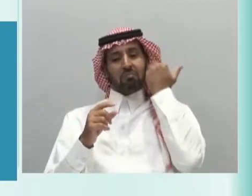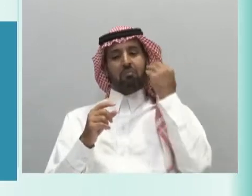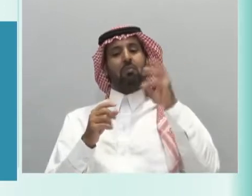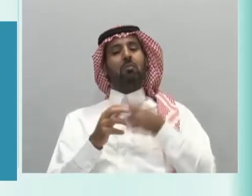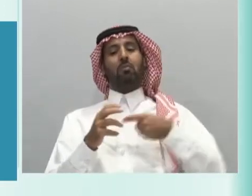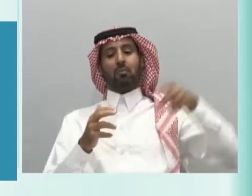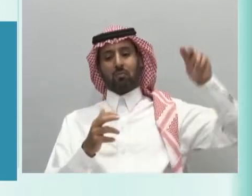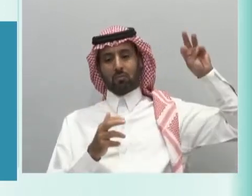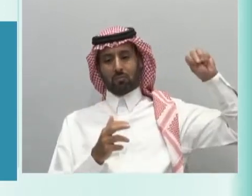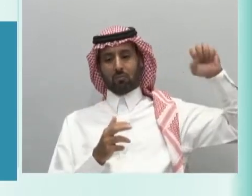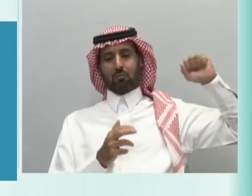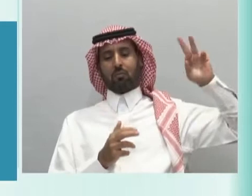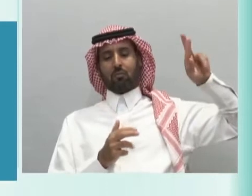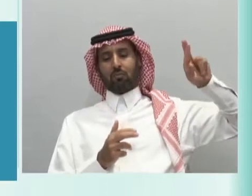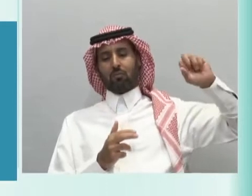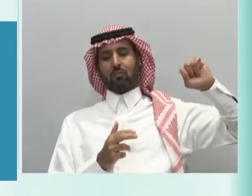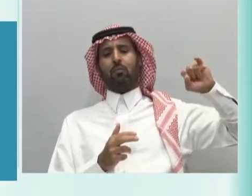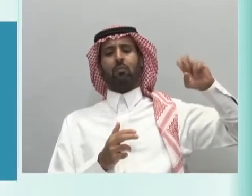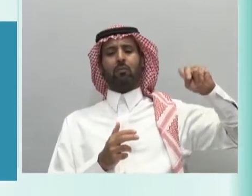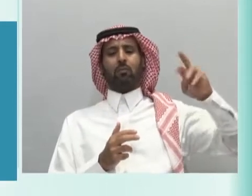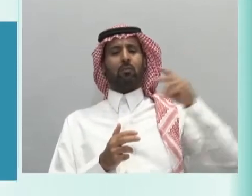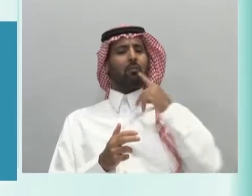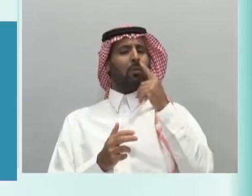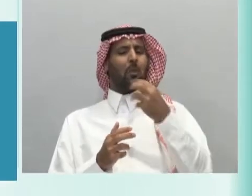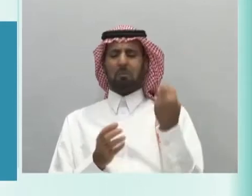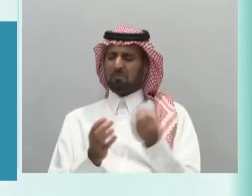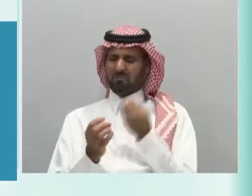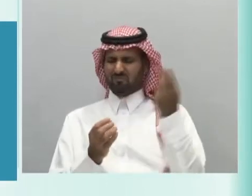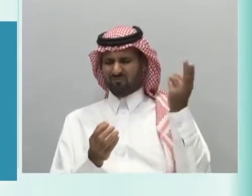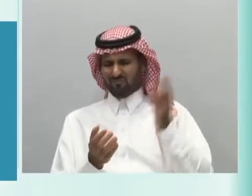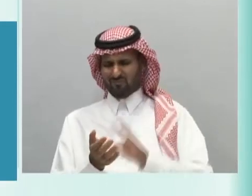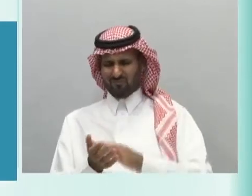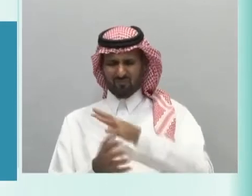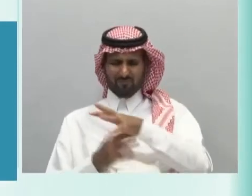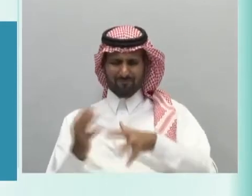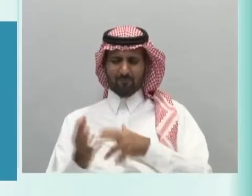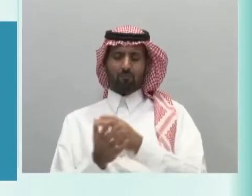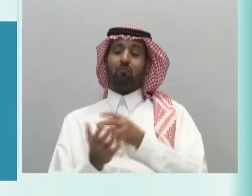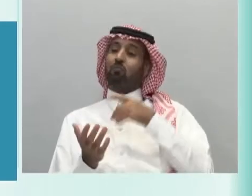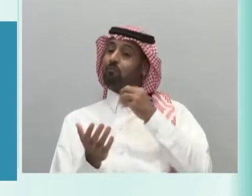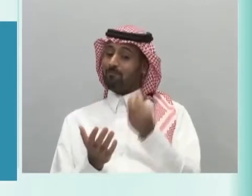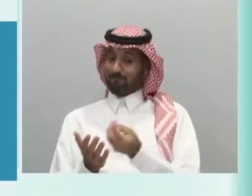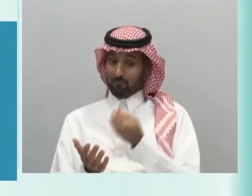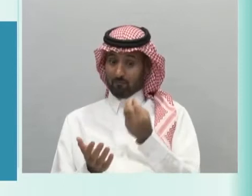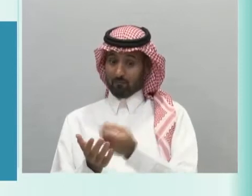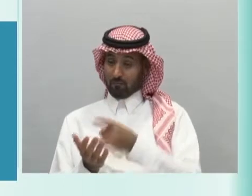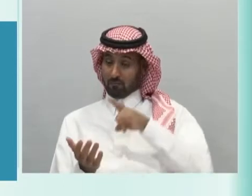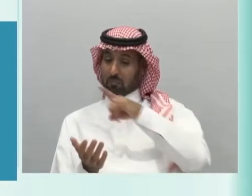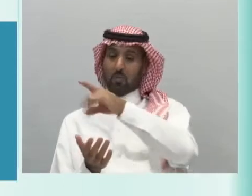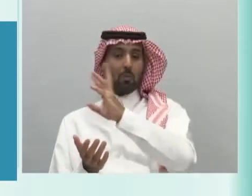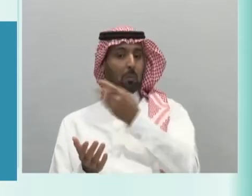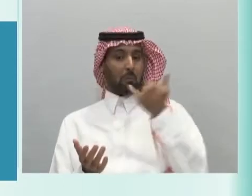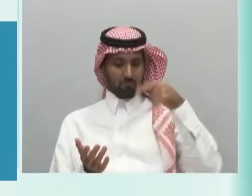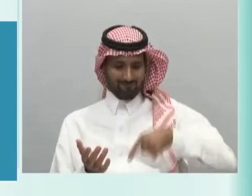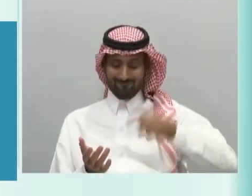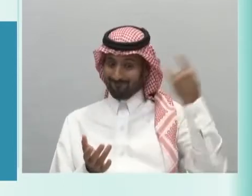Birdvacts, talking about the impact of travel or the importance of travel. You think travel is important?